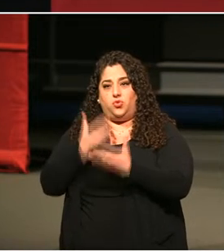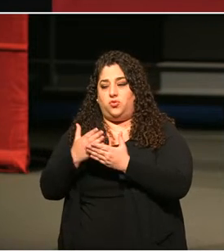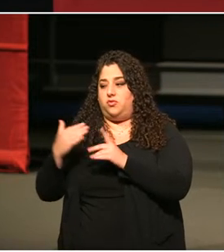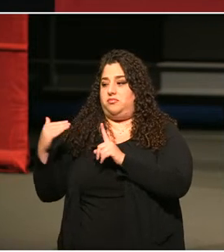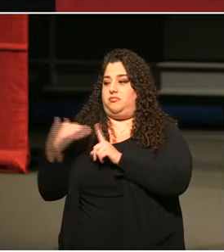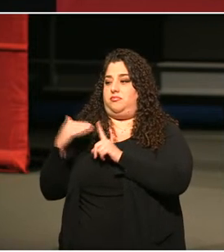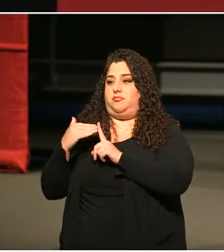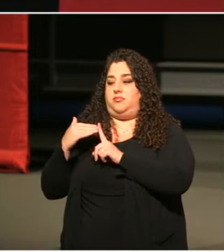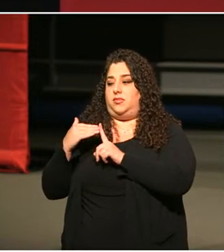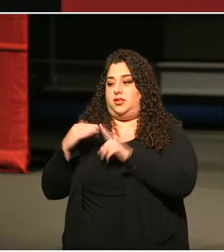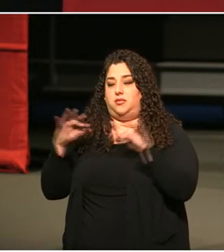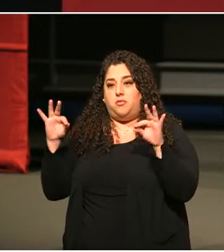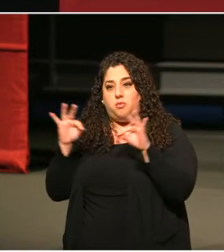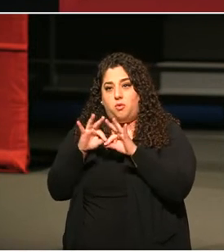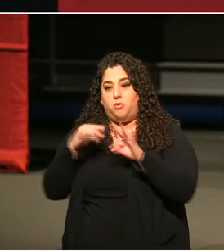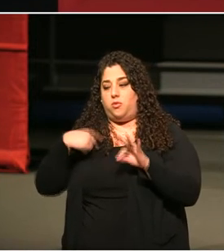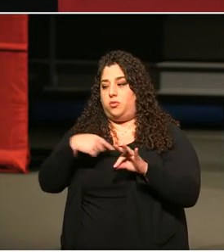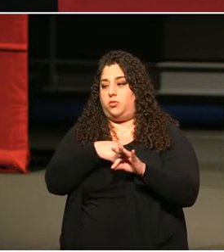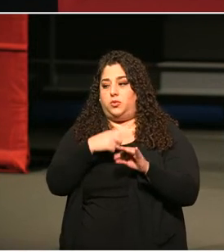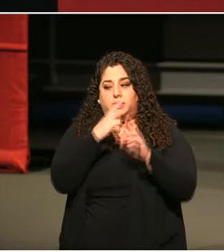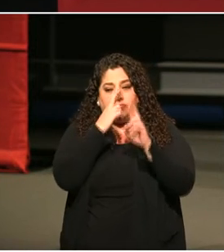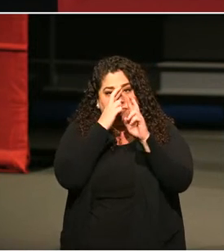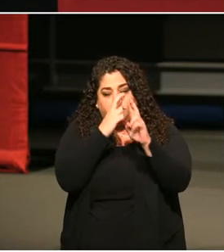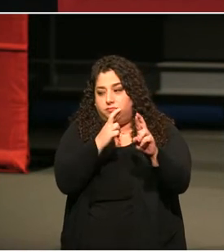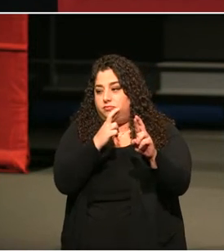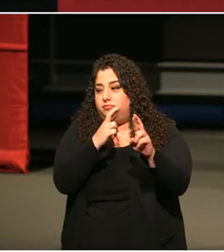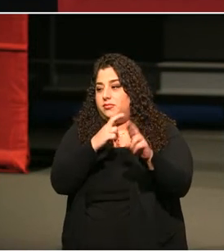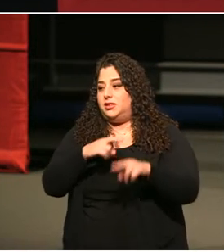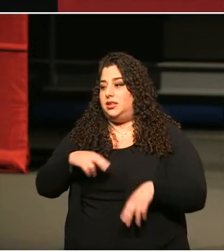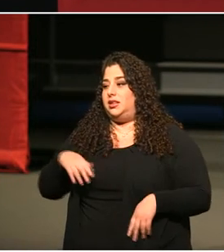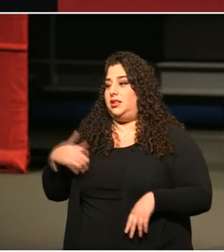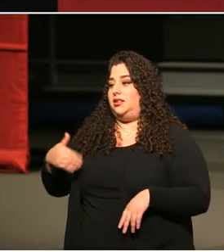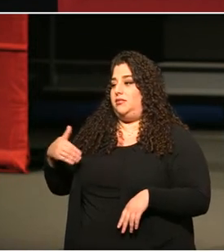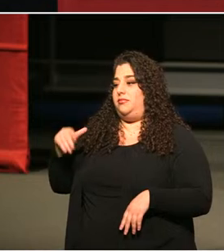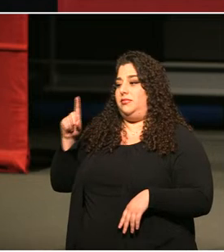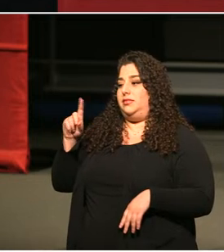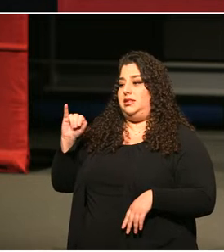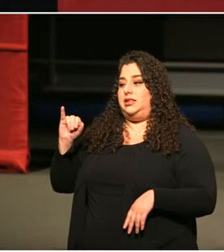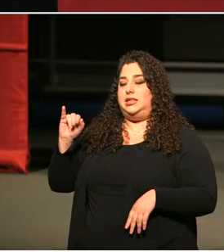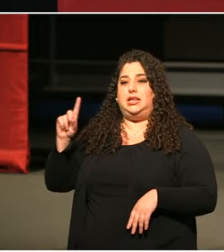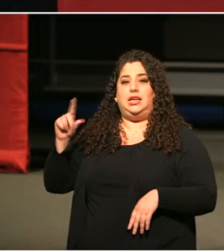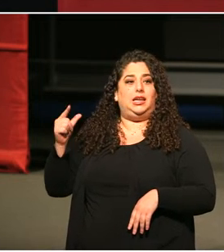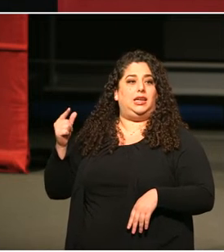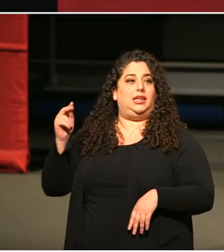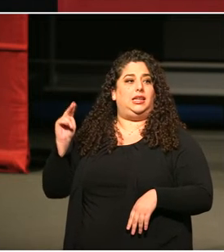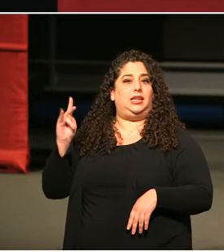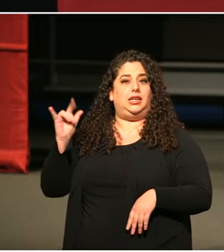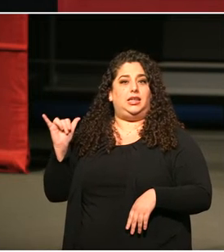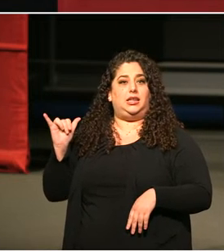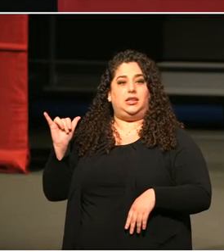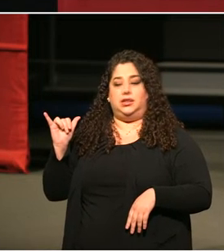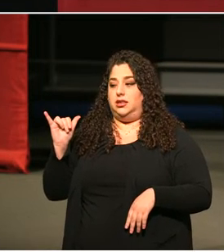abuse you endured because of this statement was unwarranted and unjustified. The emotional burden you've lived